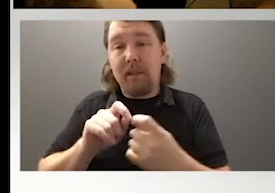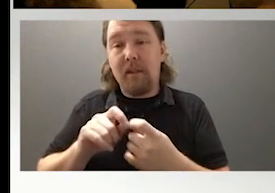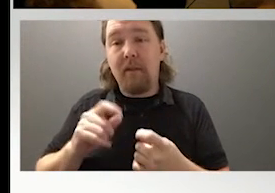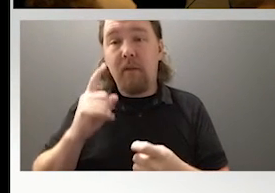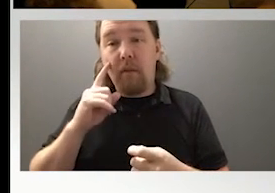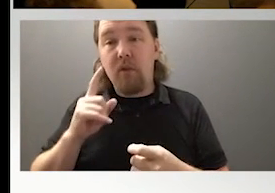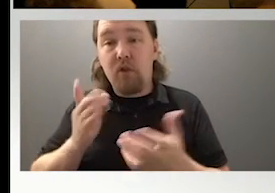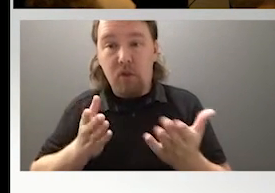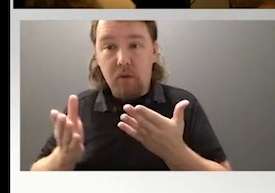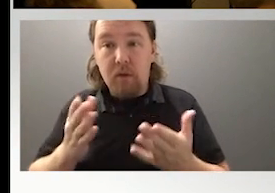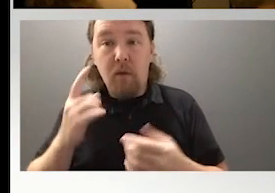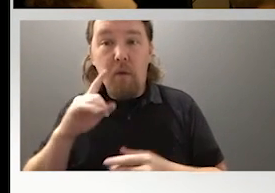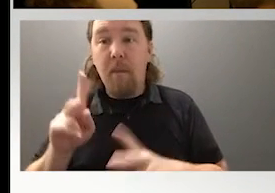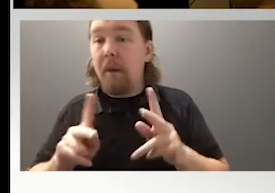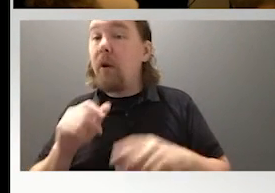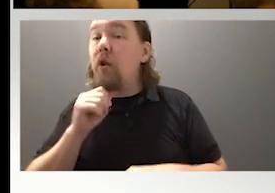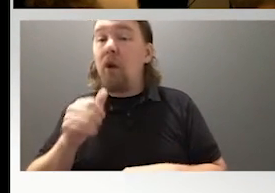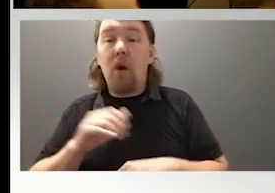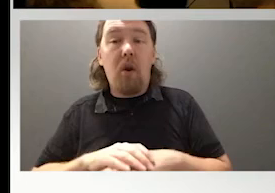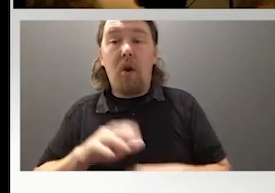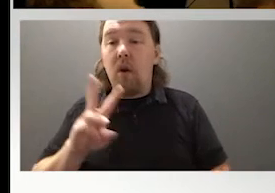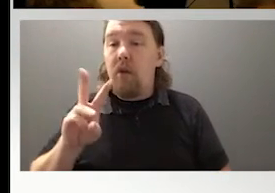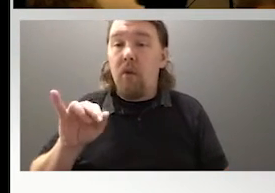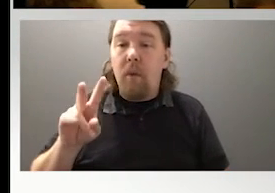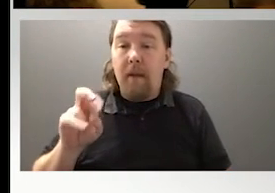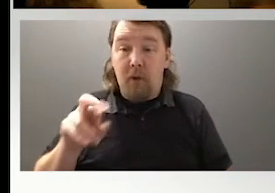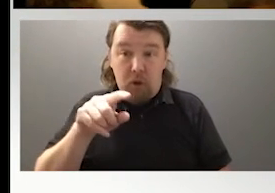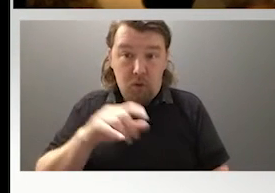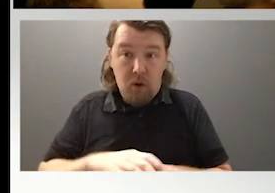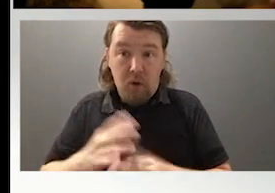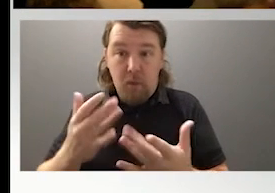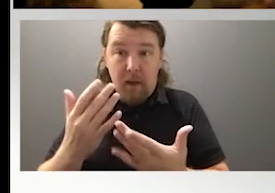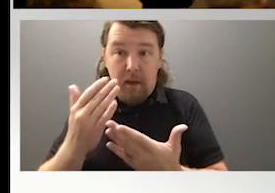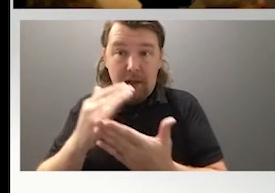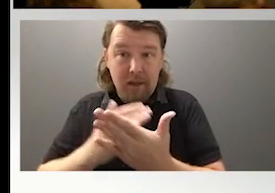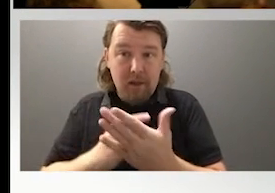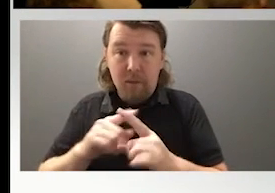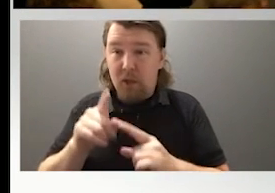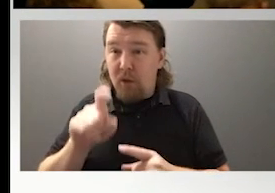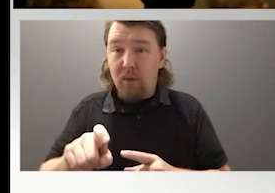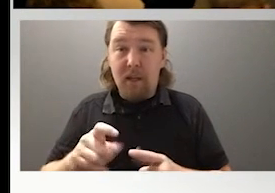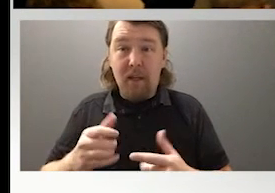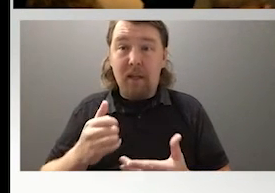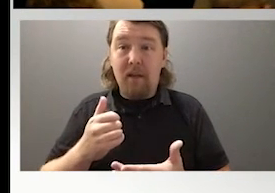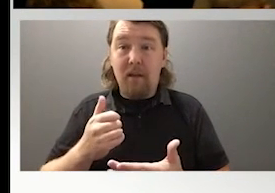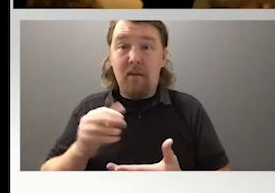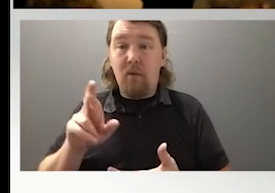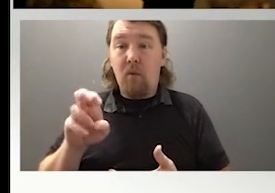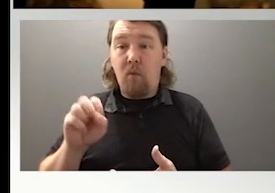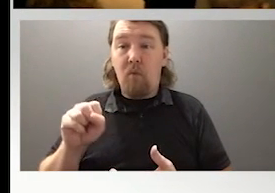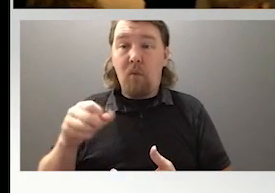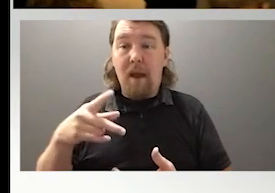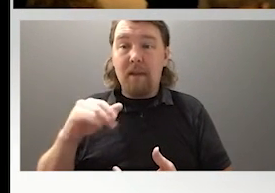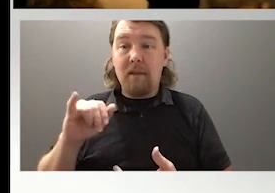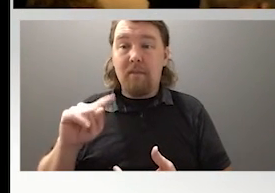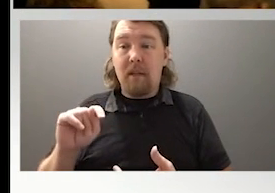people who are not on the waiver. So if you're on the waiting list and you may need some respite, maybe you have a child under the age of